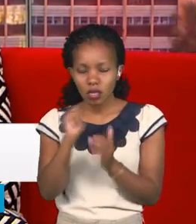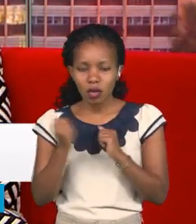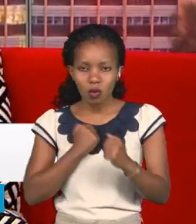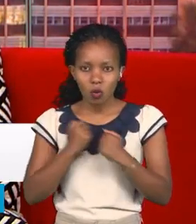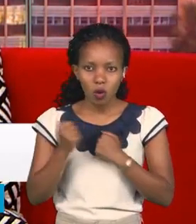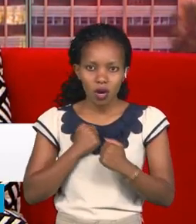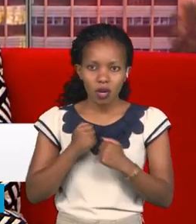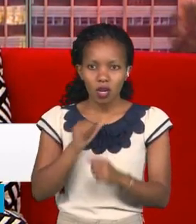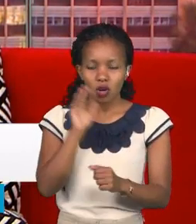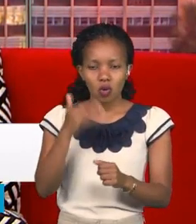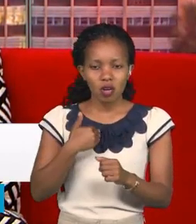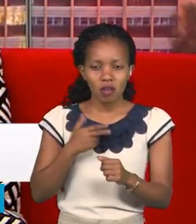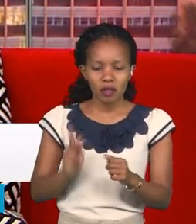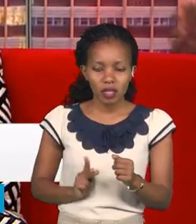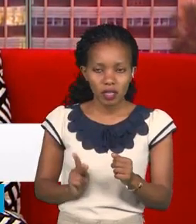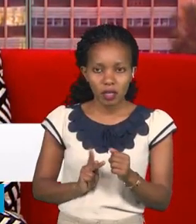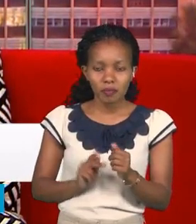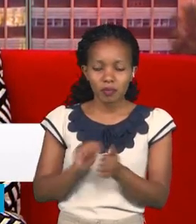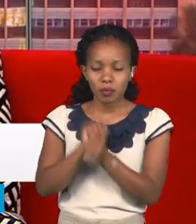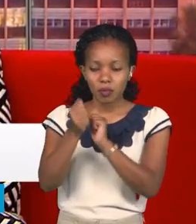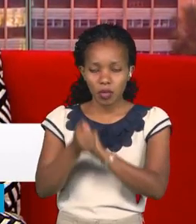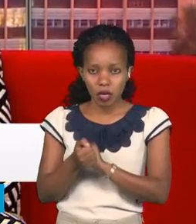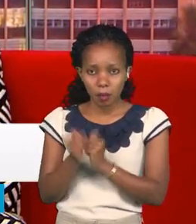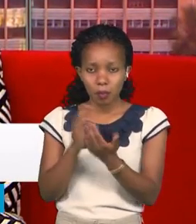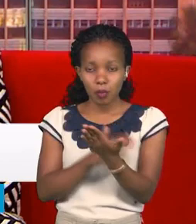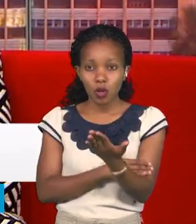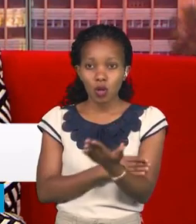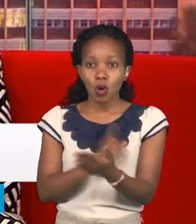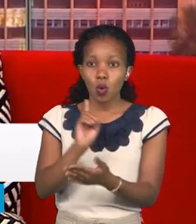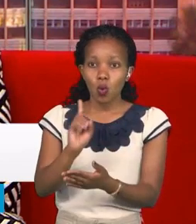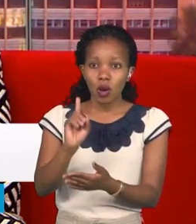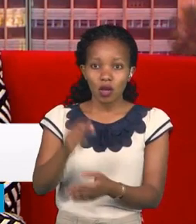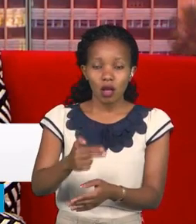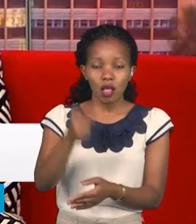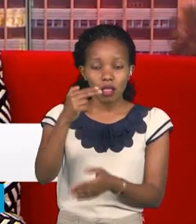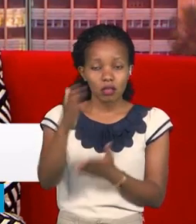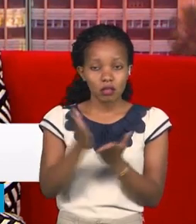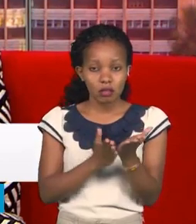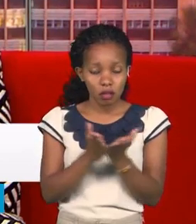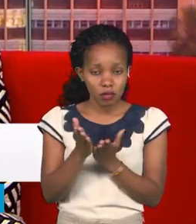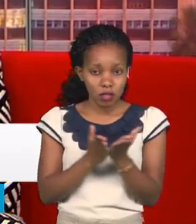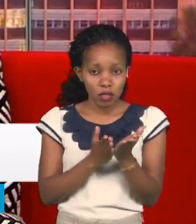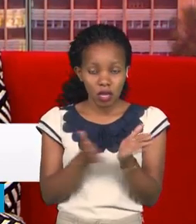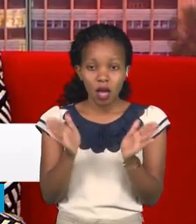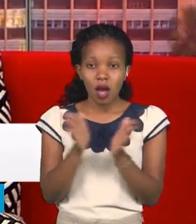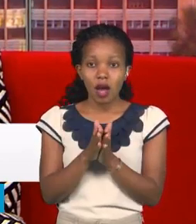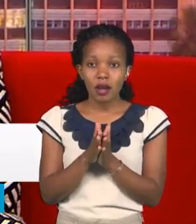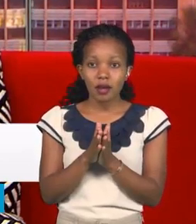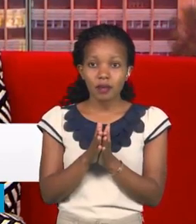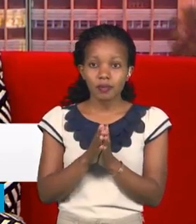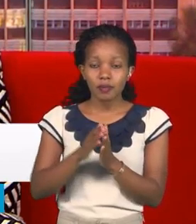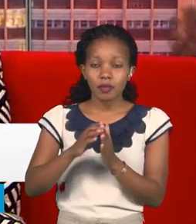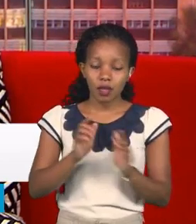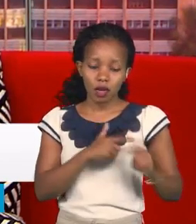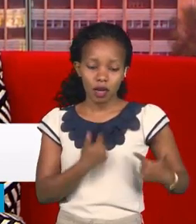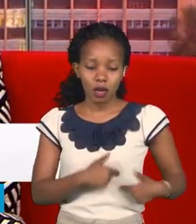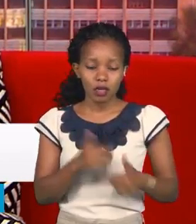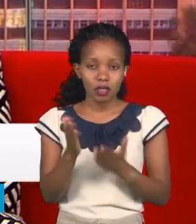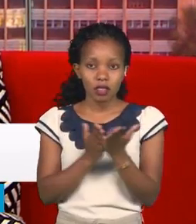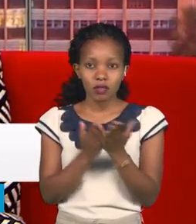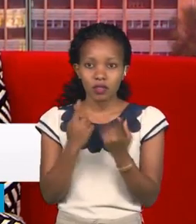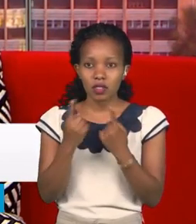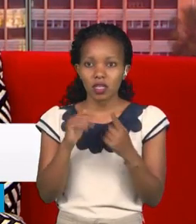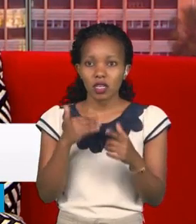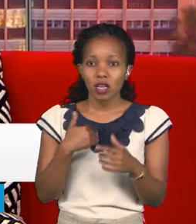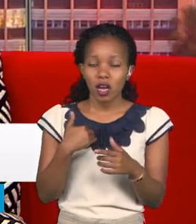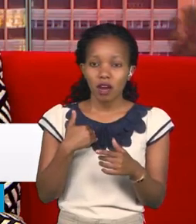Ethiopia, there is no kidney transplant program. Now, kidney transplant is one of the very high-end services, right? Now, your cardiac services. Now, for example, you say, we